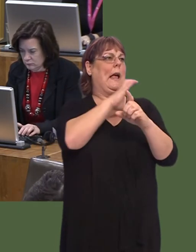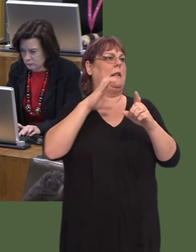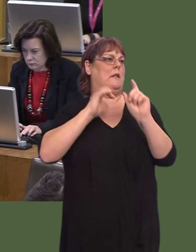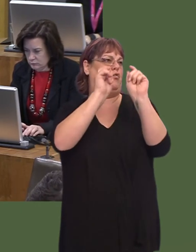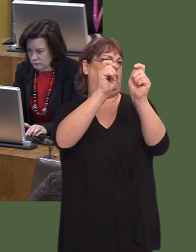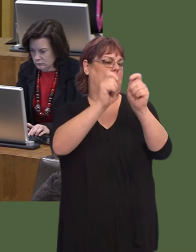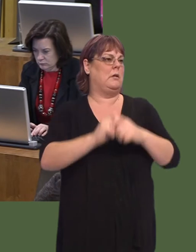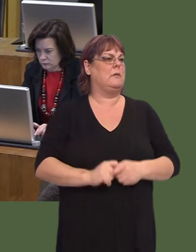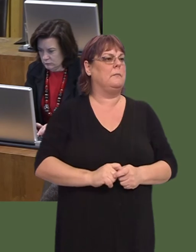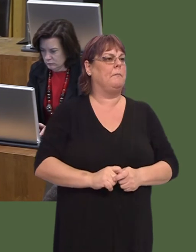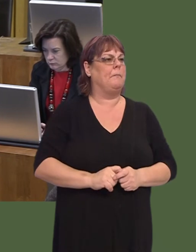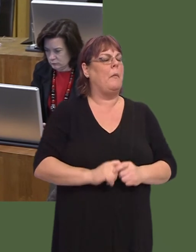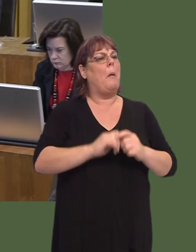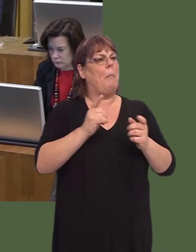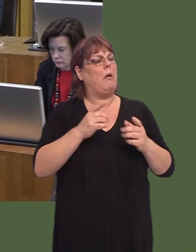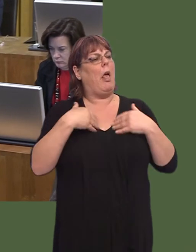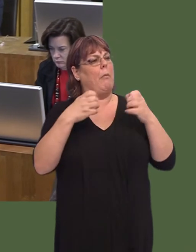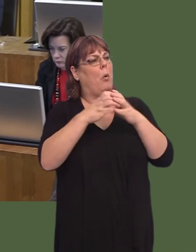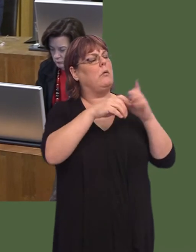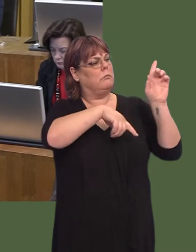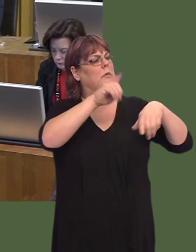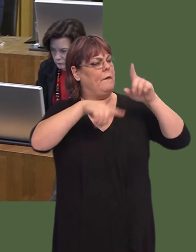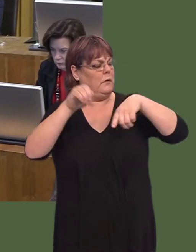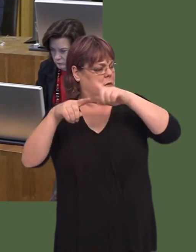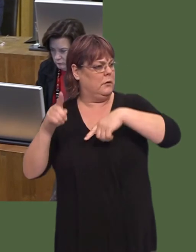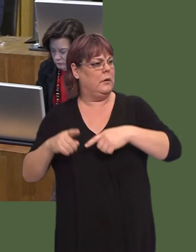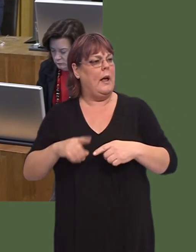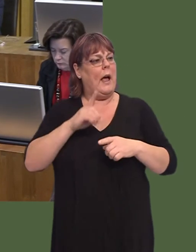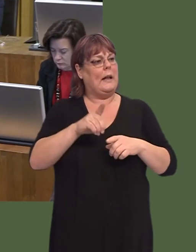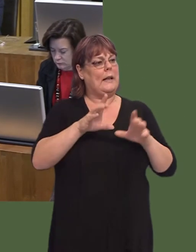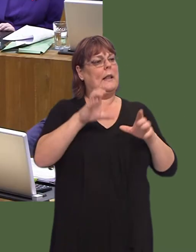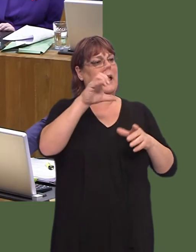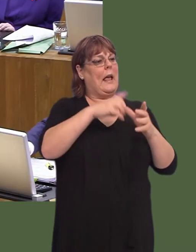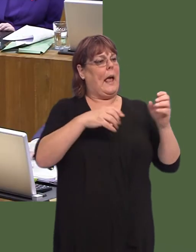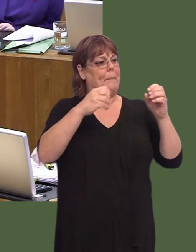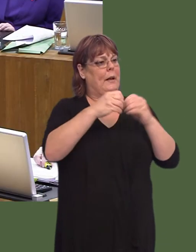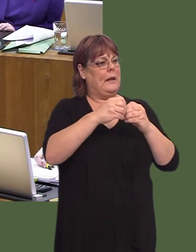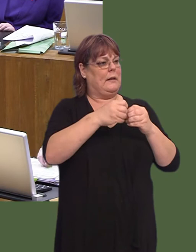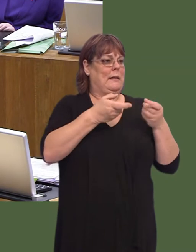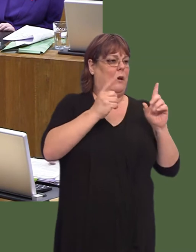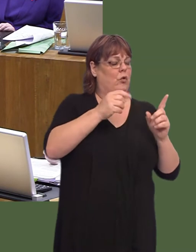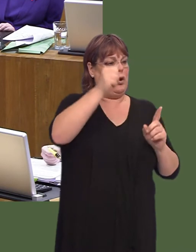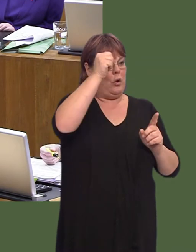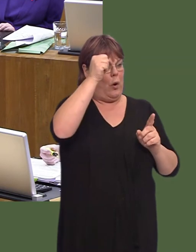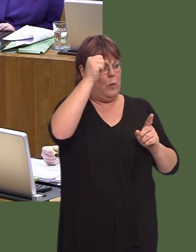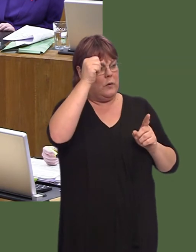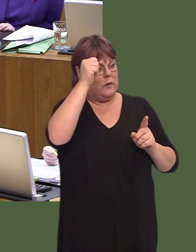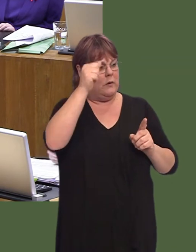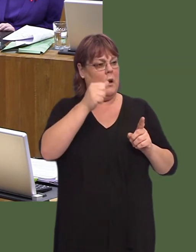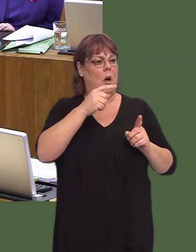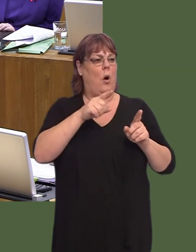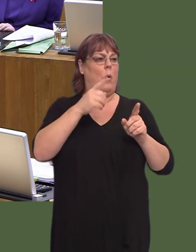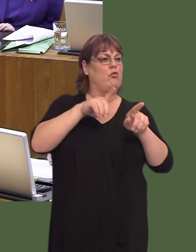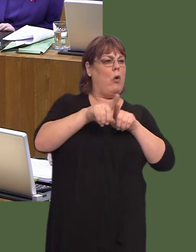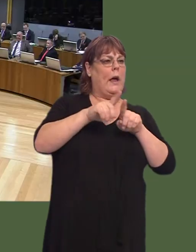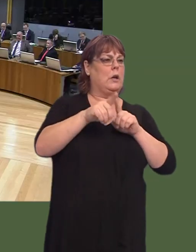cancer treatment in Wales, but there are disparities, and of course, as the Cabinet Secretary for Health and Wellbeing is aware, we look to iron